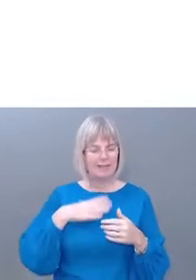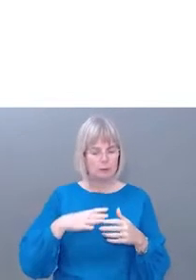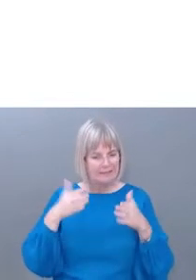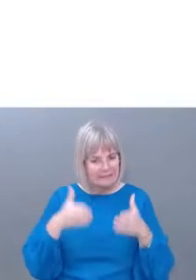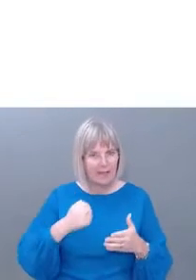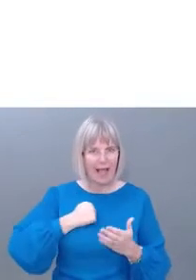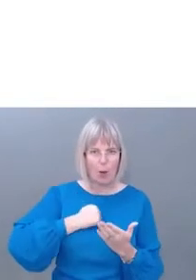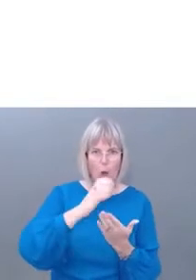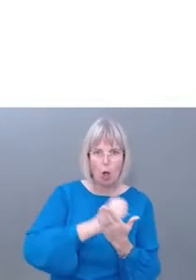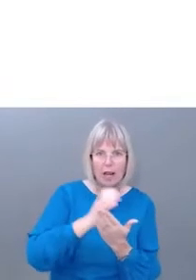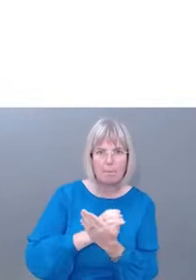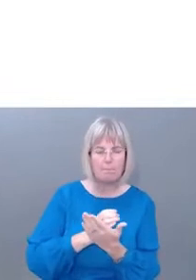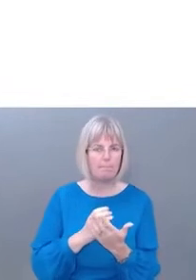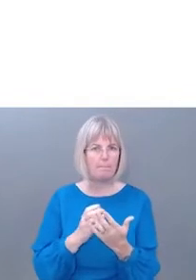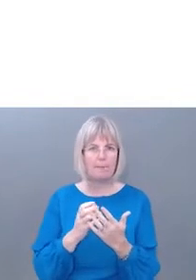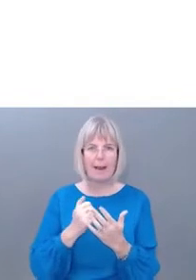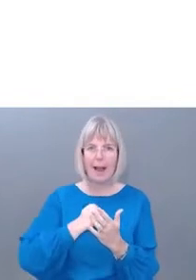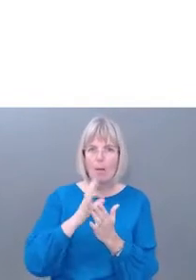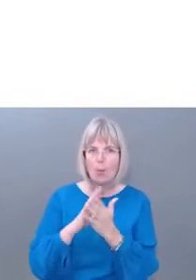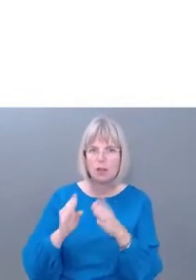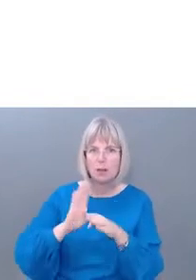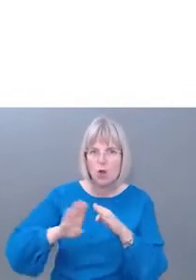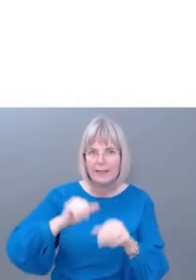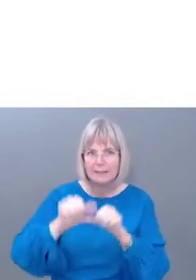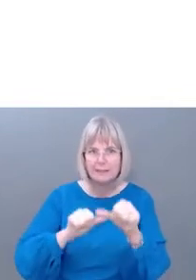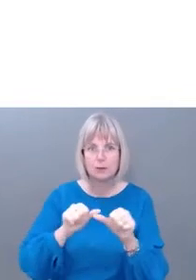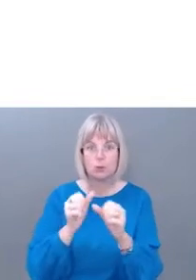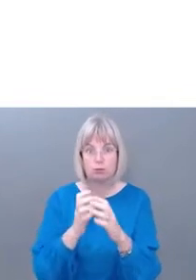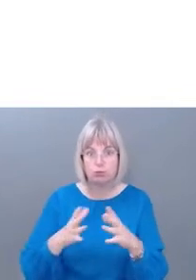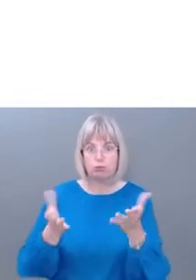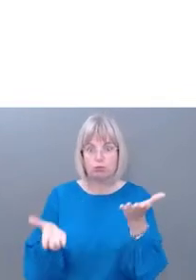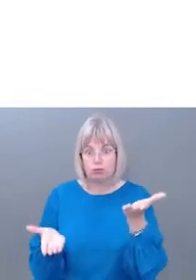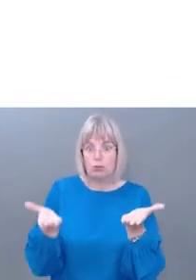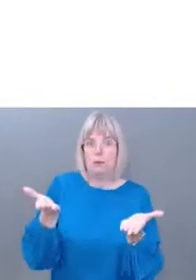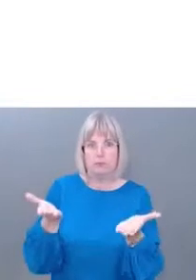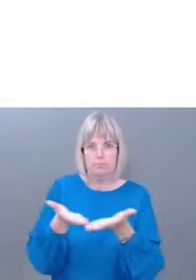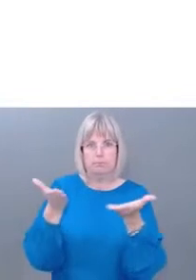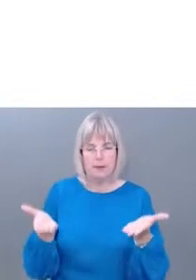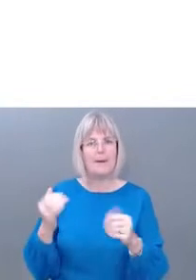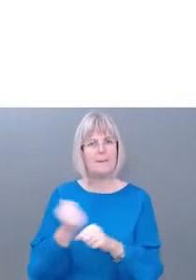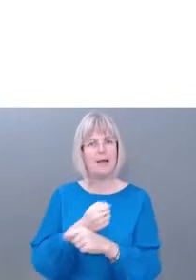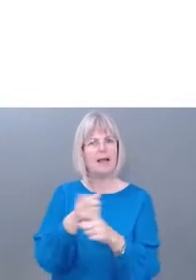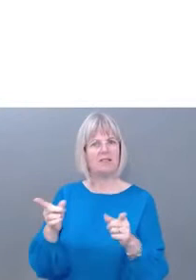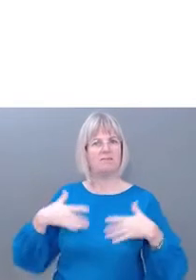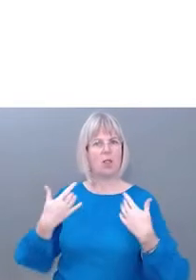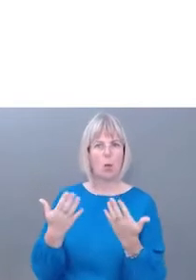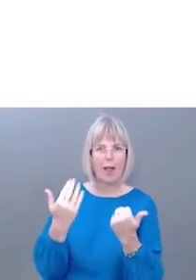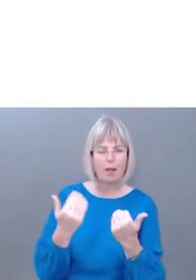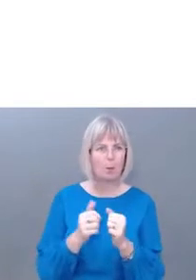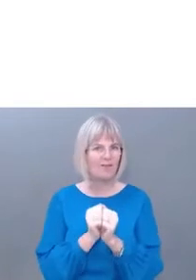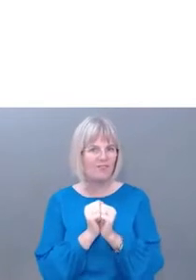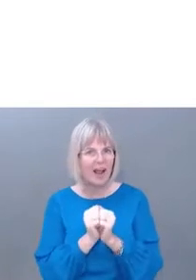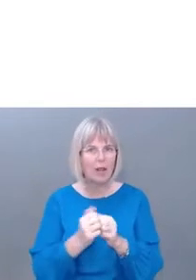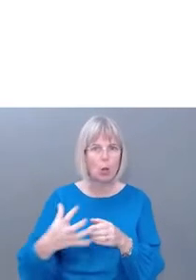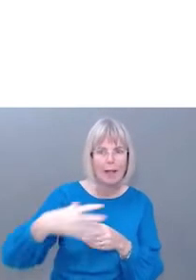a need for us to ensure that we have a diverse and representative workforce and they're made to feel welcome and valued and included in our midst. So I think